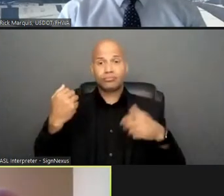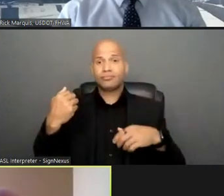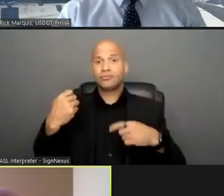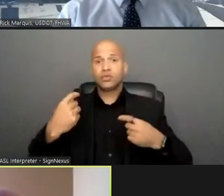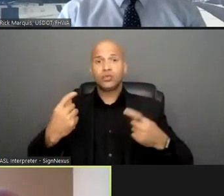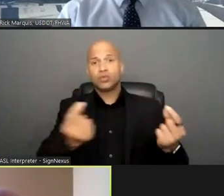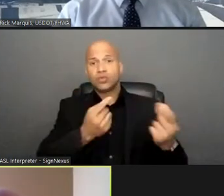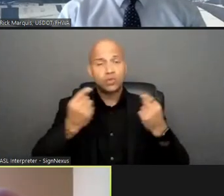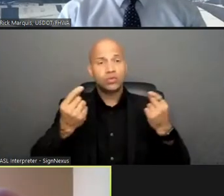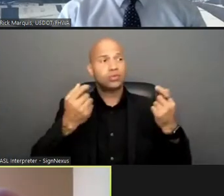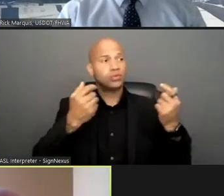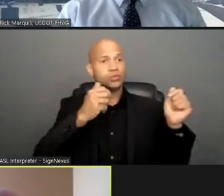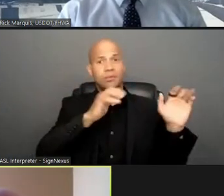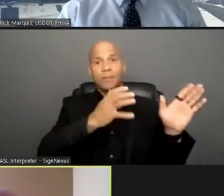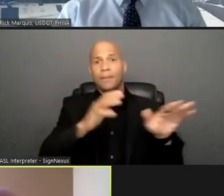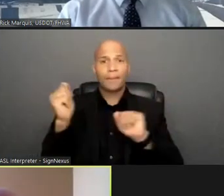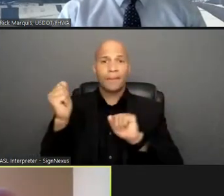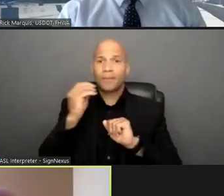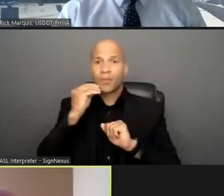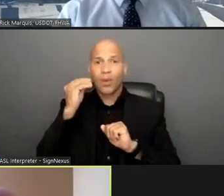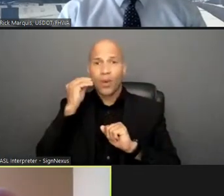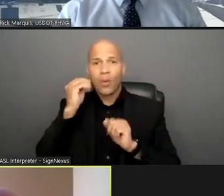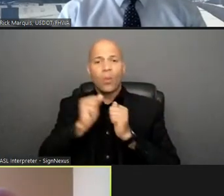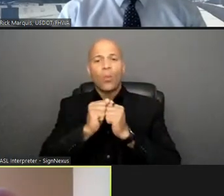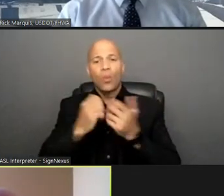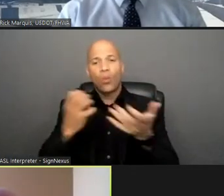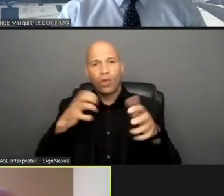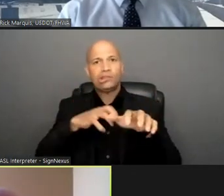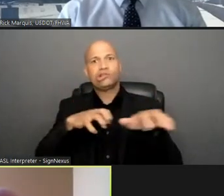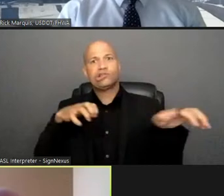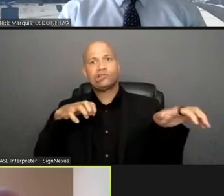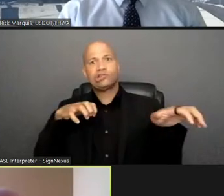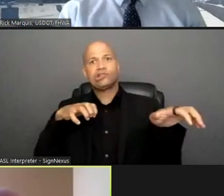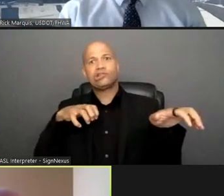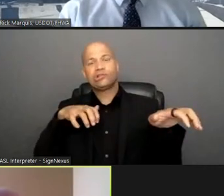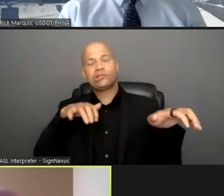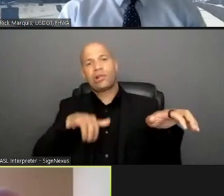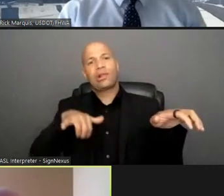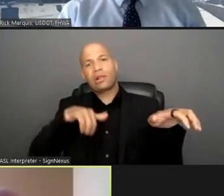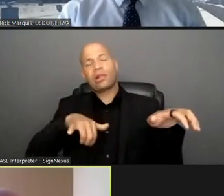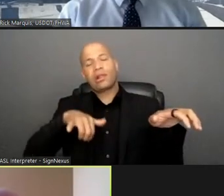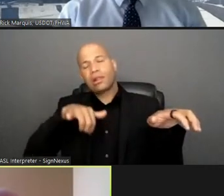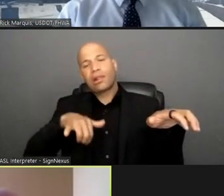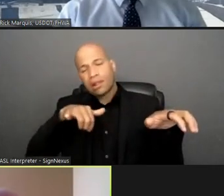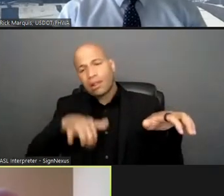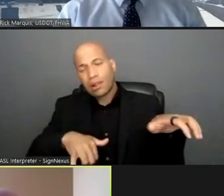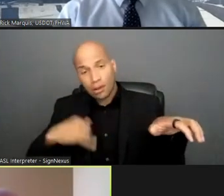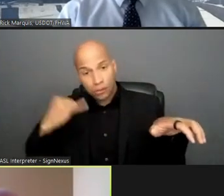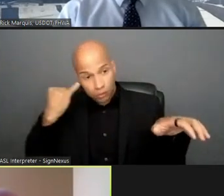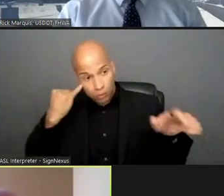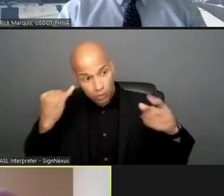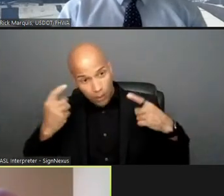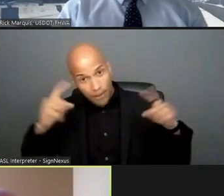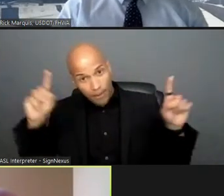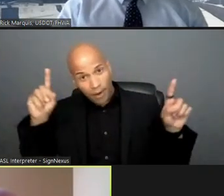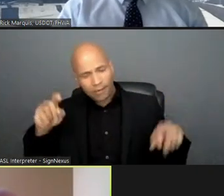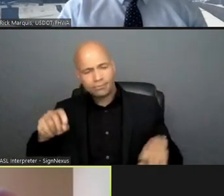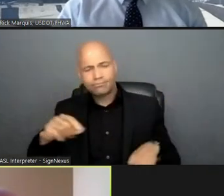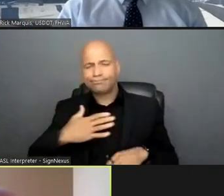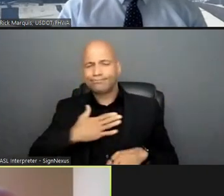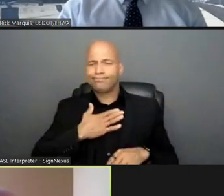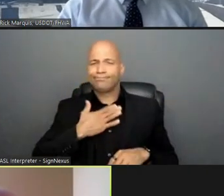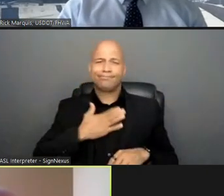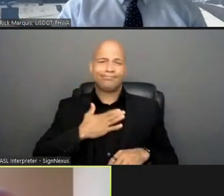done and then come home without having to sit in traffic and and uh if this works uh I'll be much happier